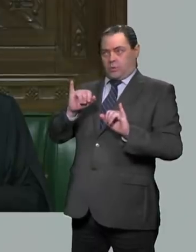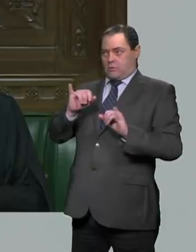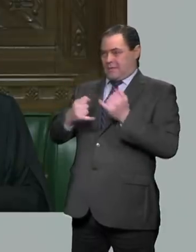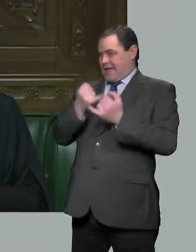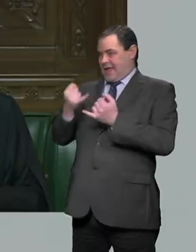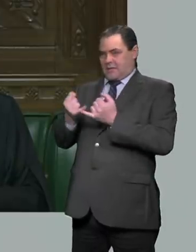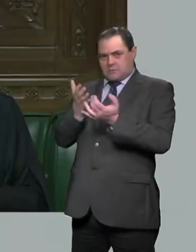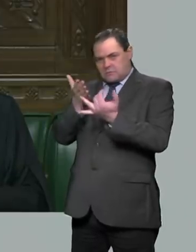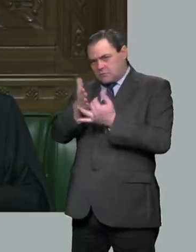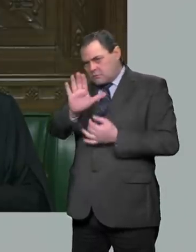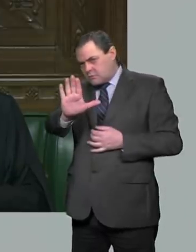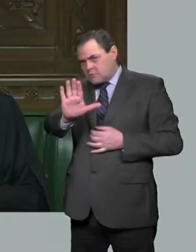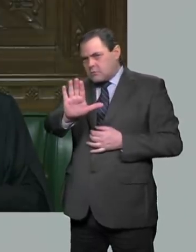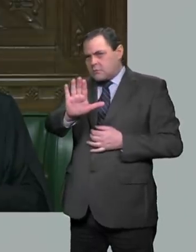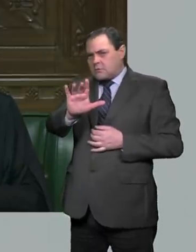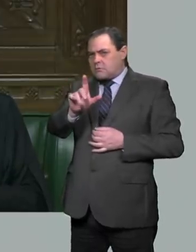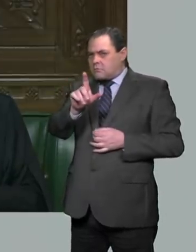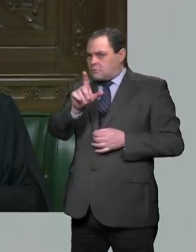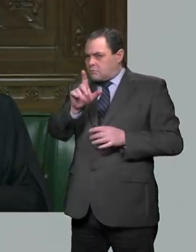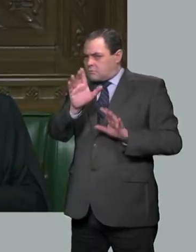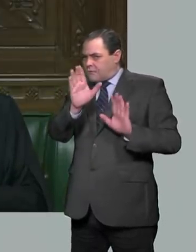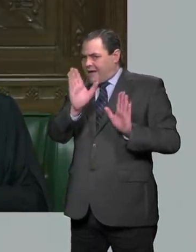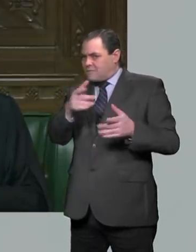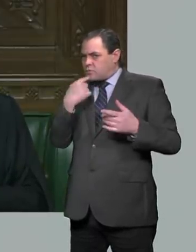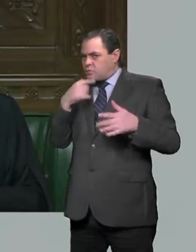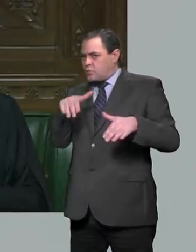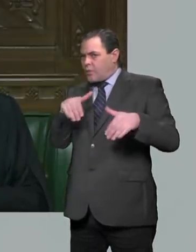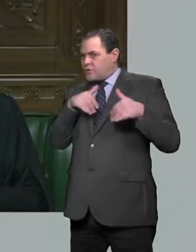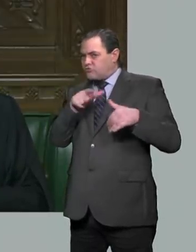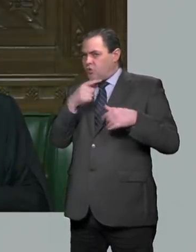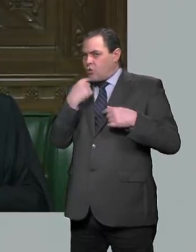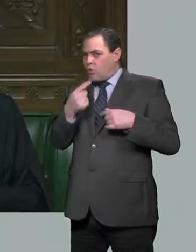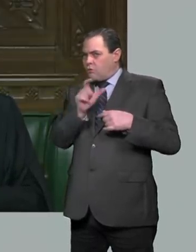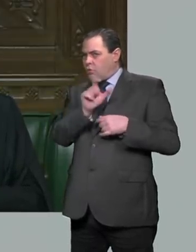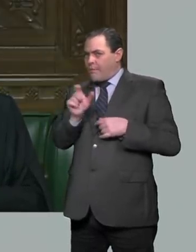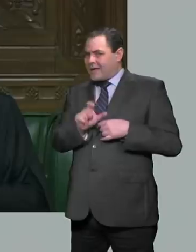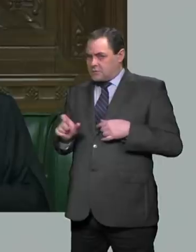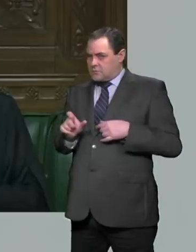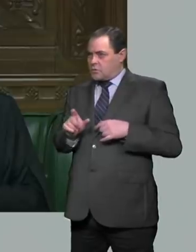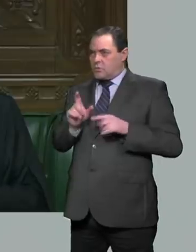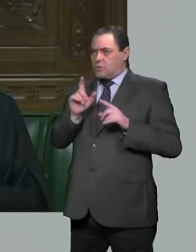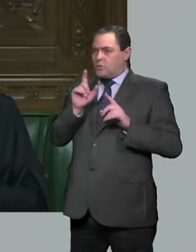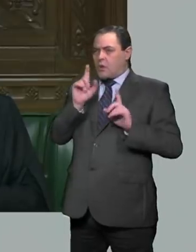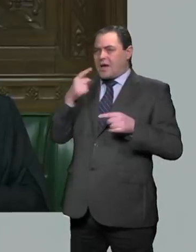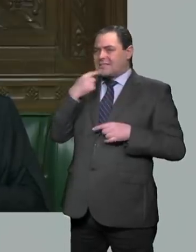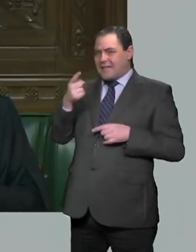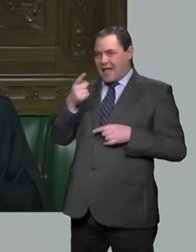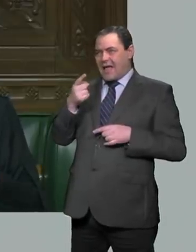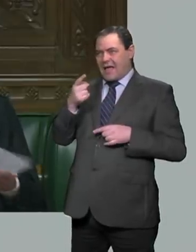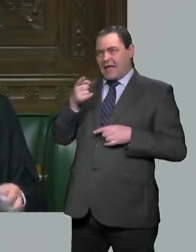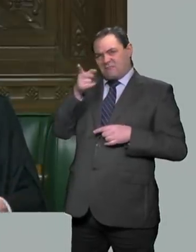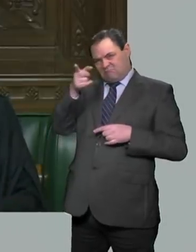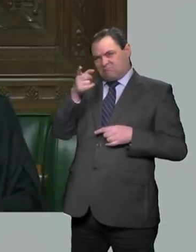prompt intervention from the Chair and often a requirement on a member to withdraw the words, include charges uttering